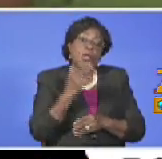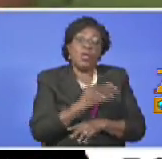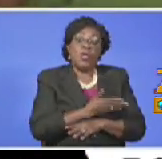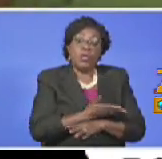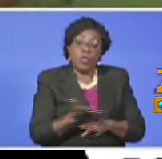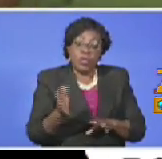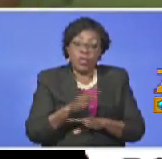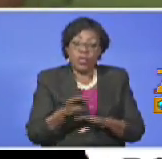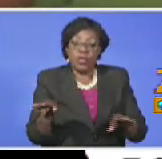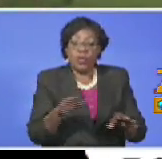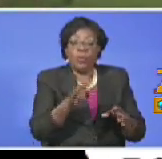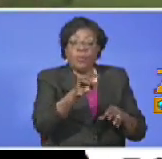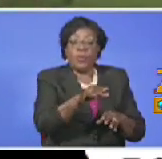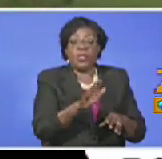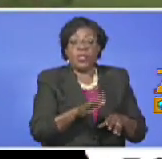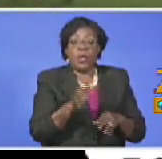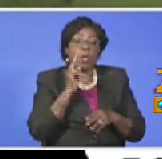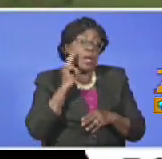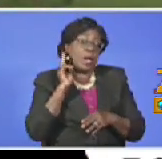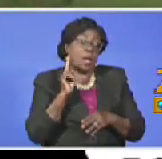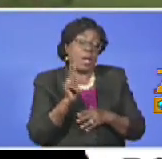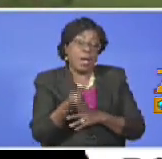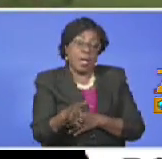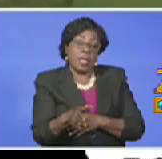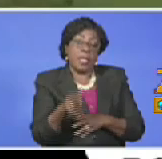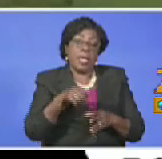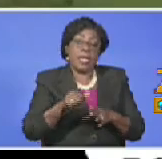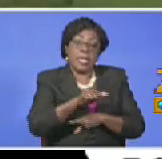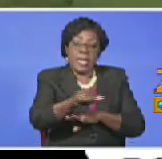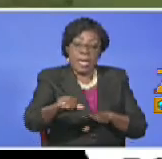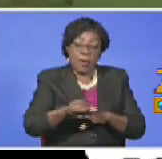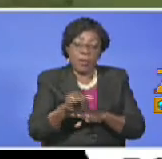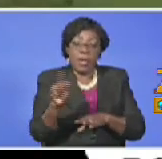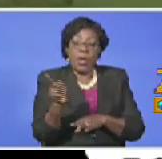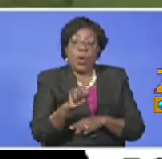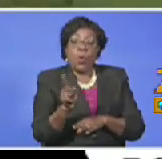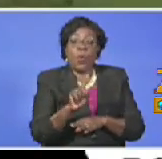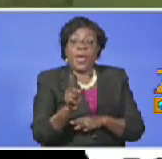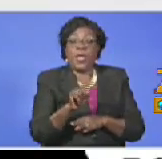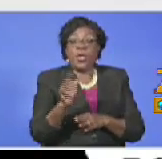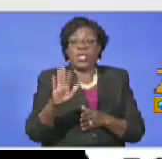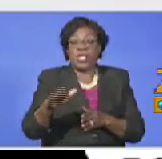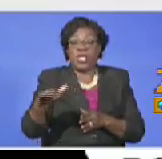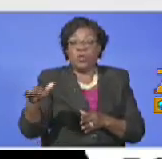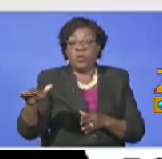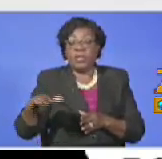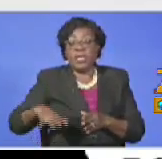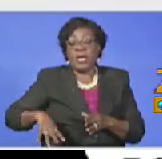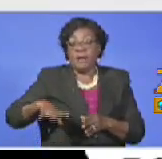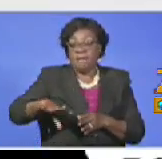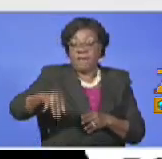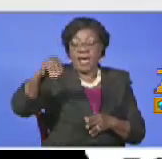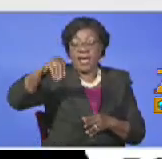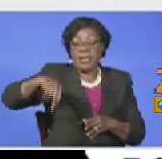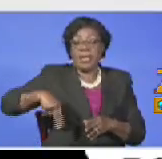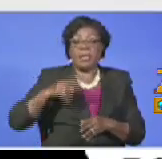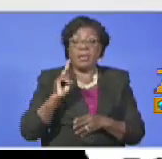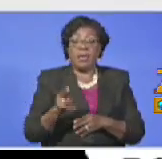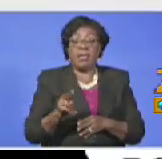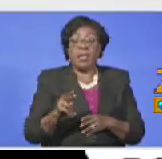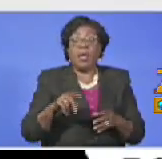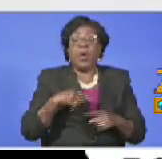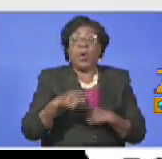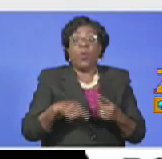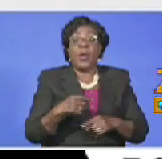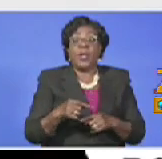position where kids or other persons can easily have access to your weapon. Number one, when you first buy your weapon, you